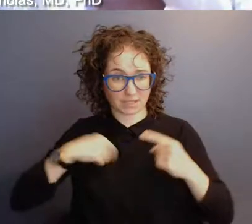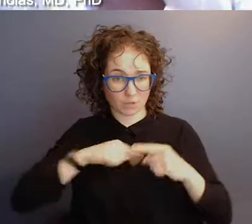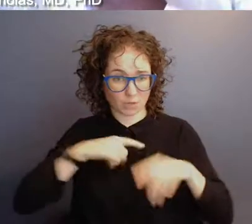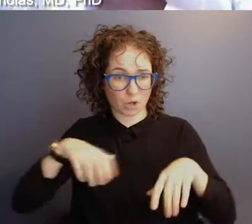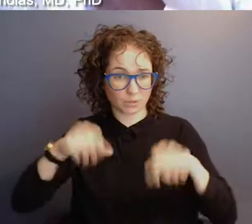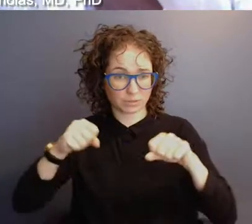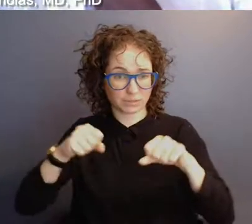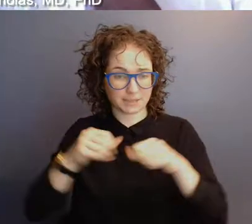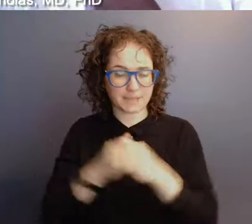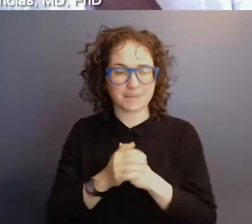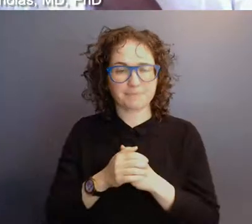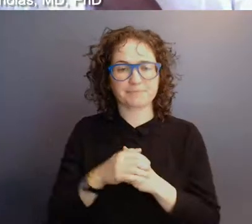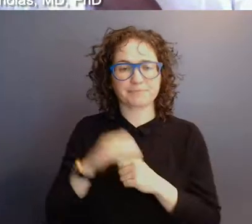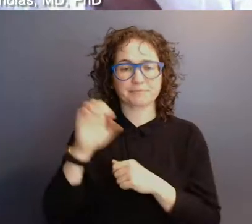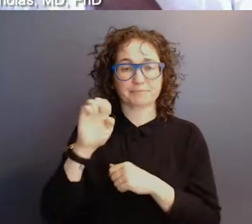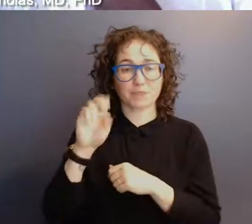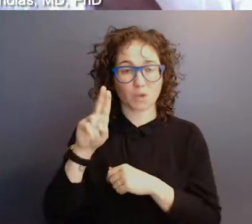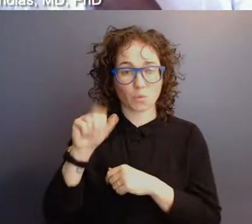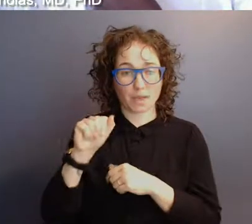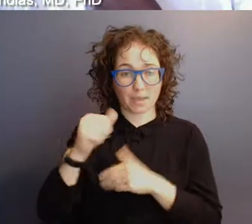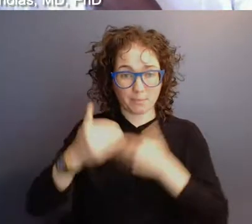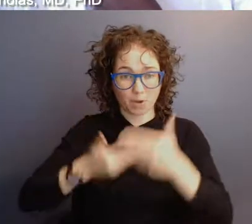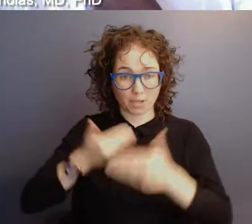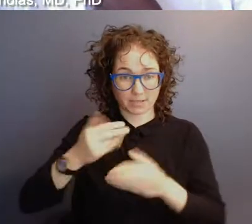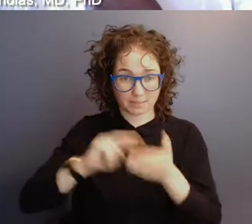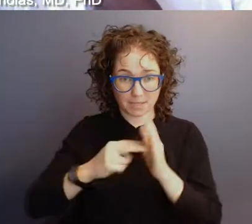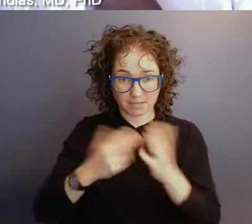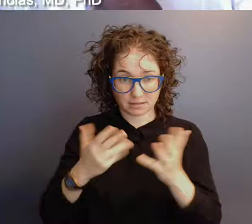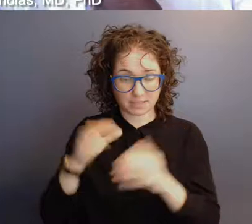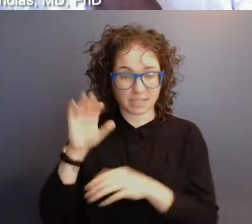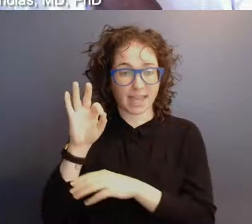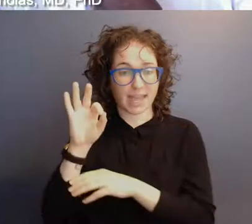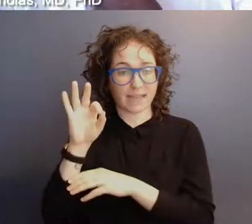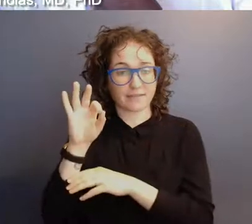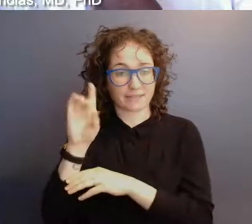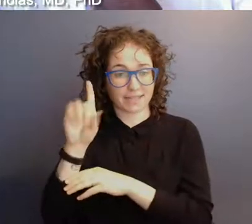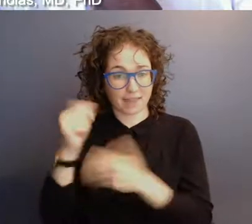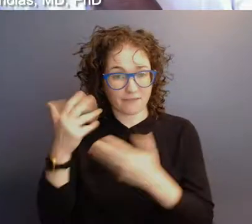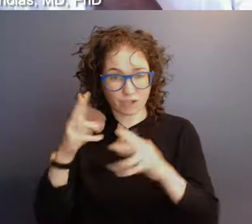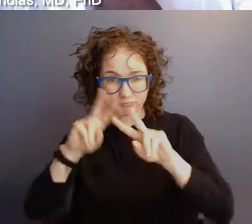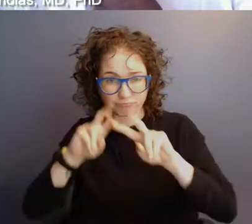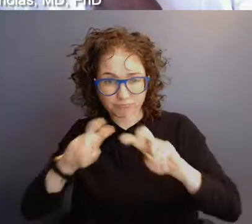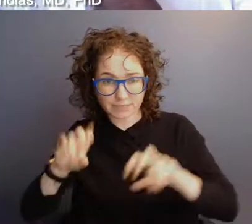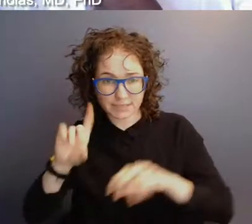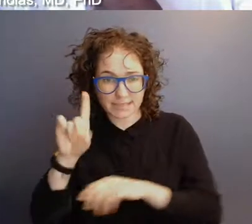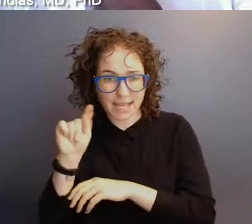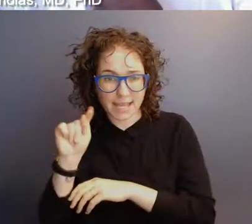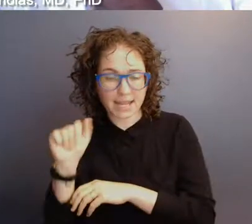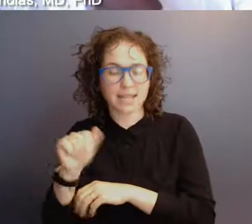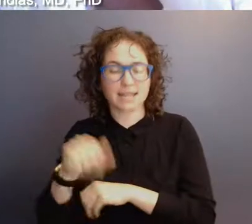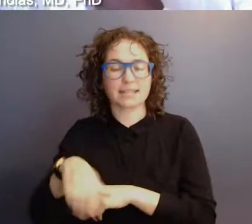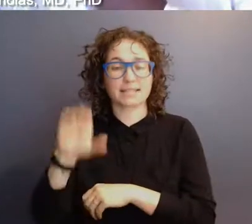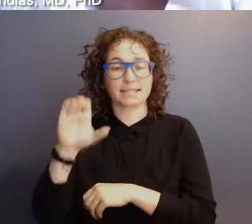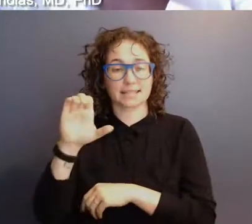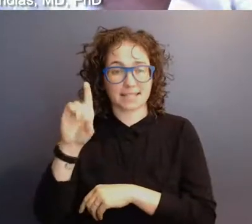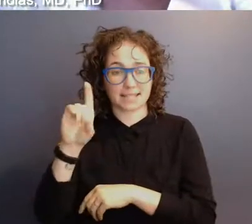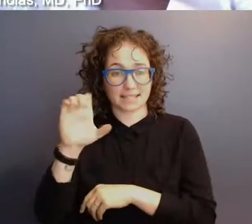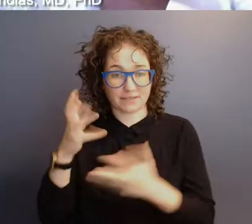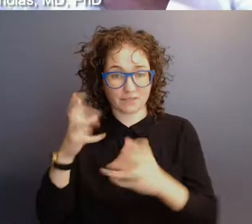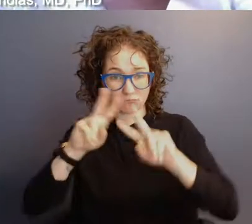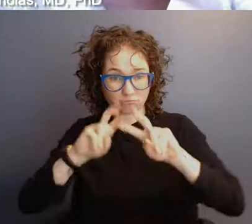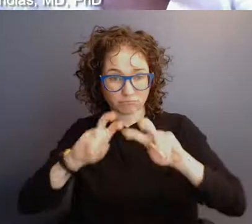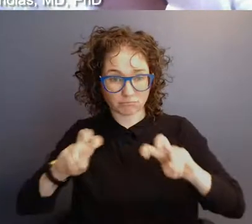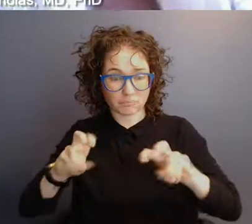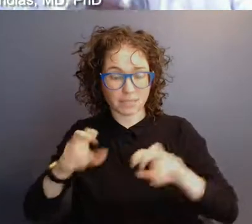EUA process, that means that the FDA looked at all the data. It means that the CDC looks at all the data, and ACIP, which